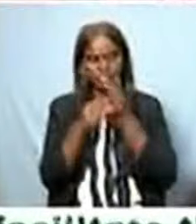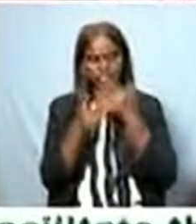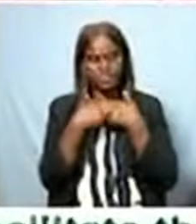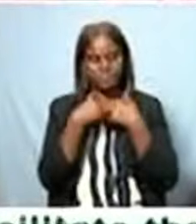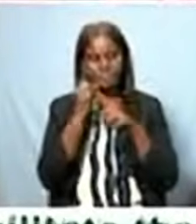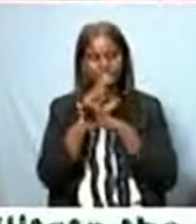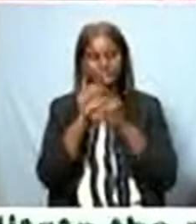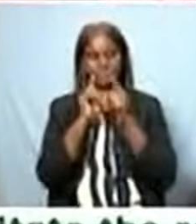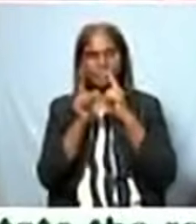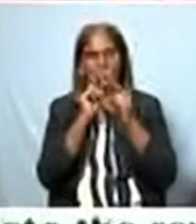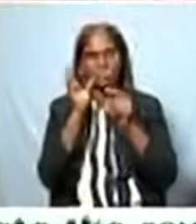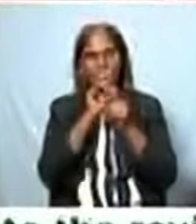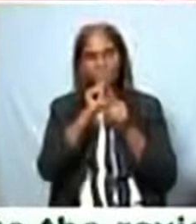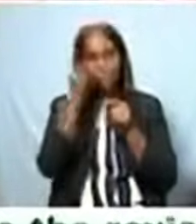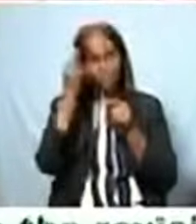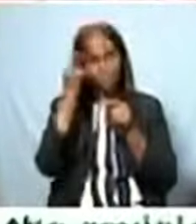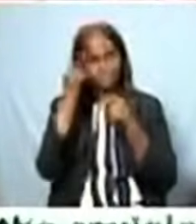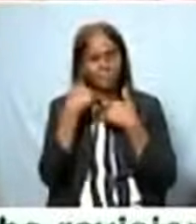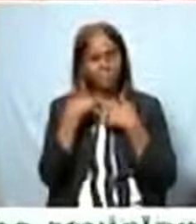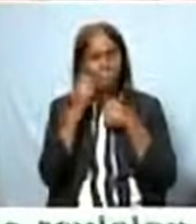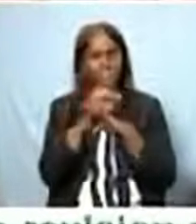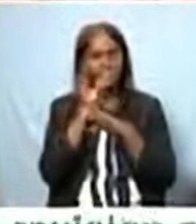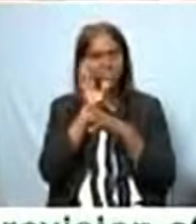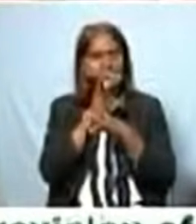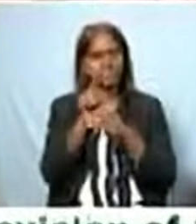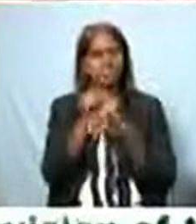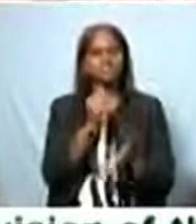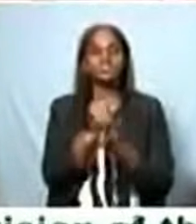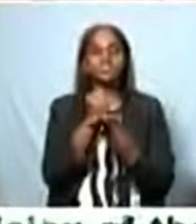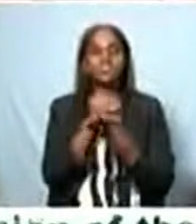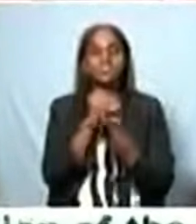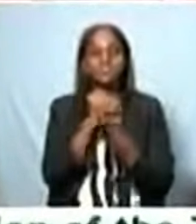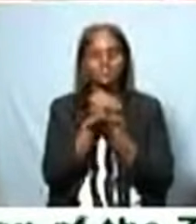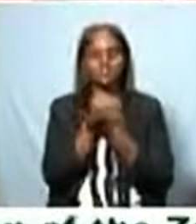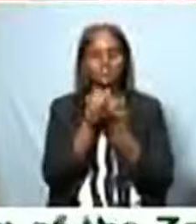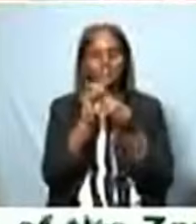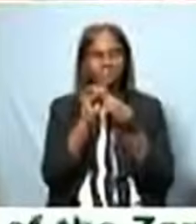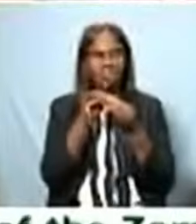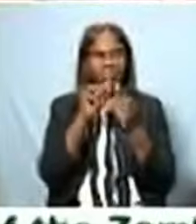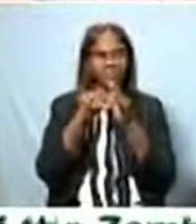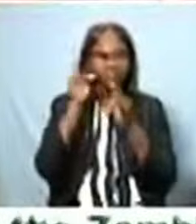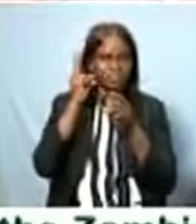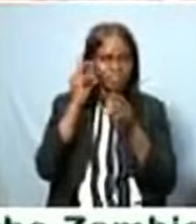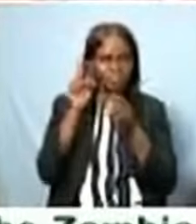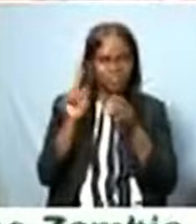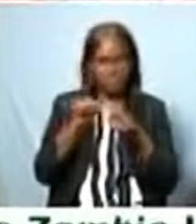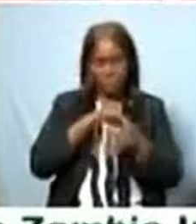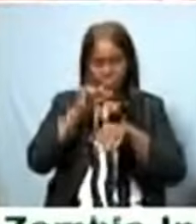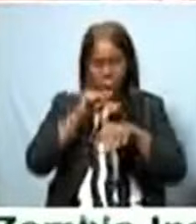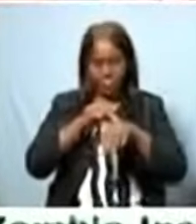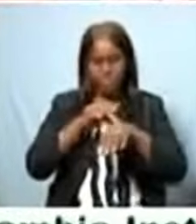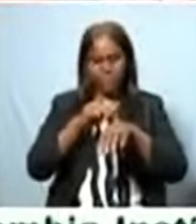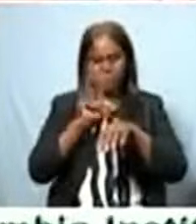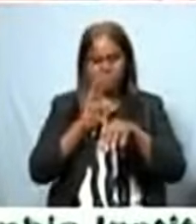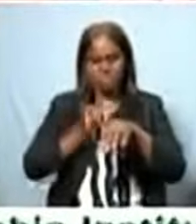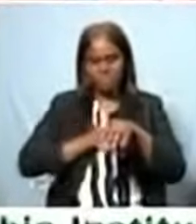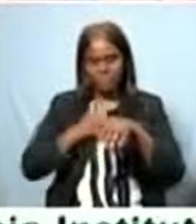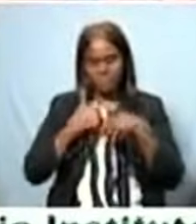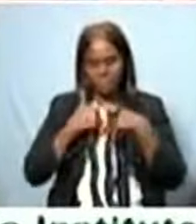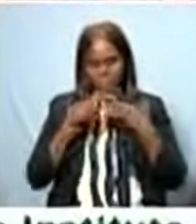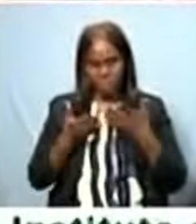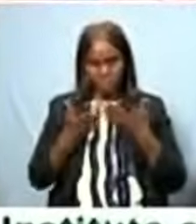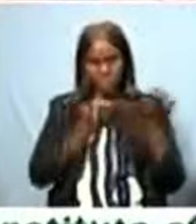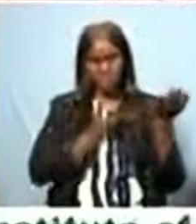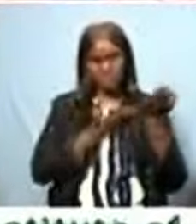been said, what this government has already facilitated in the history of this nation, we are here to